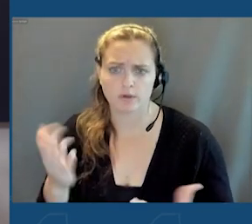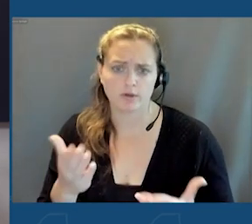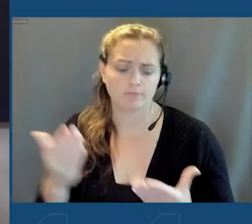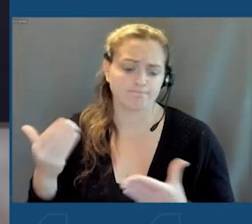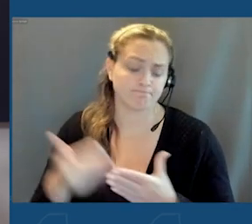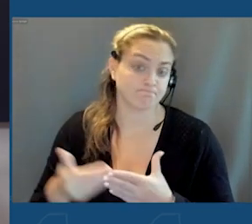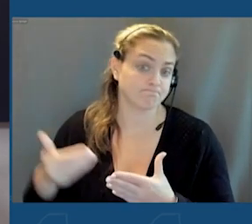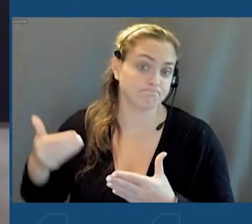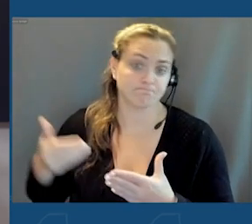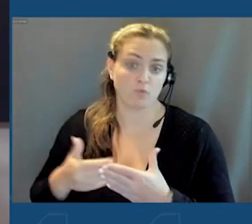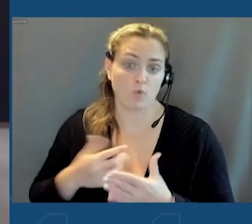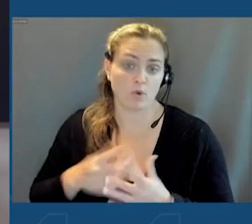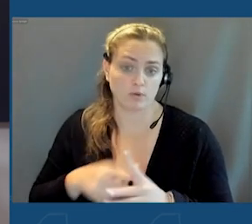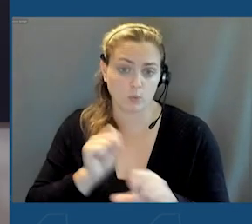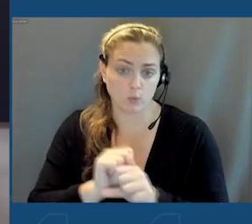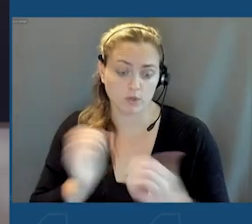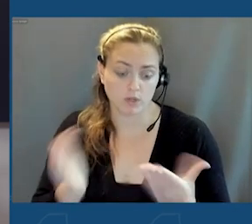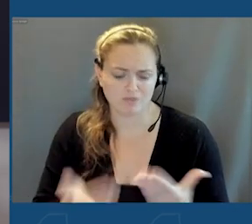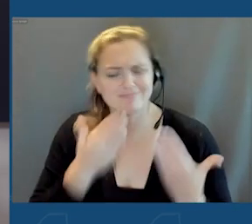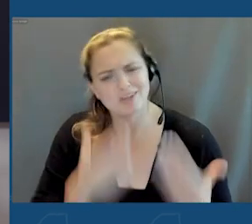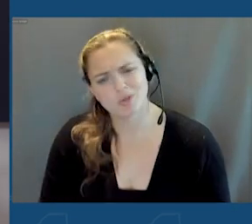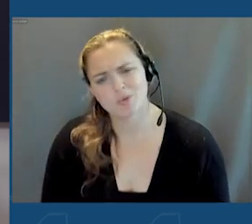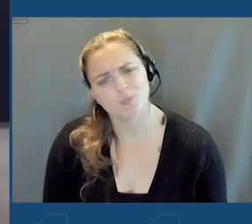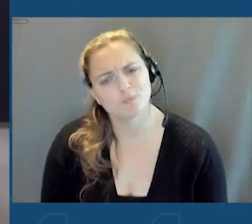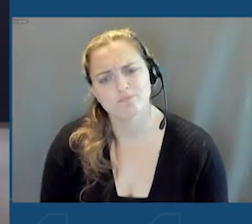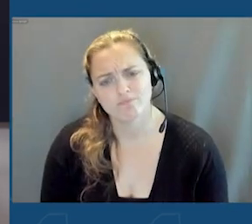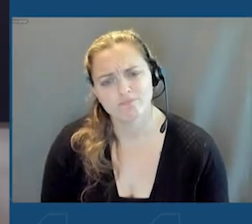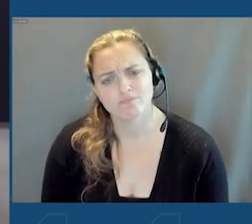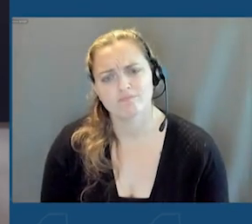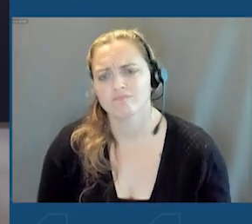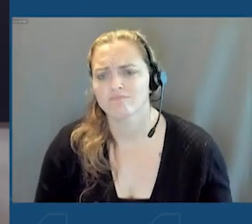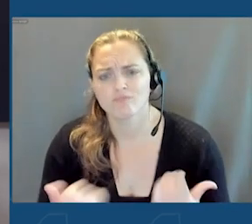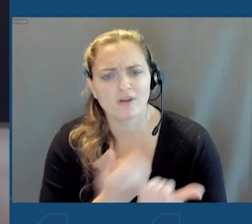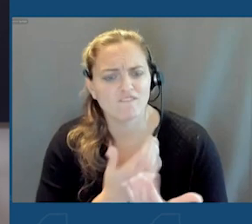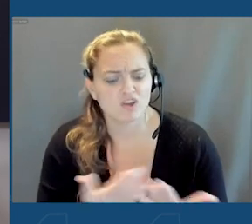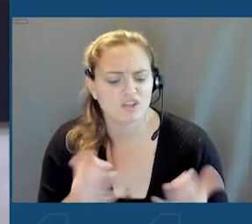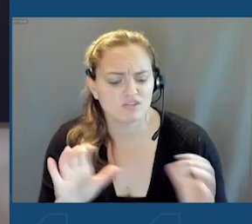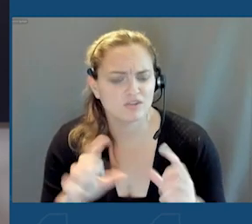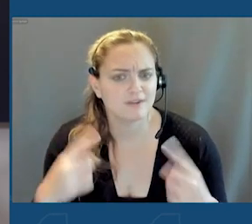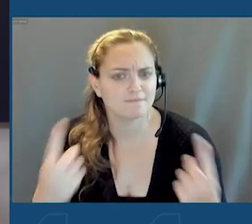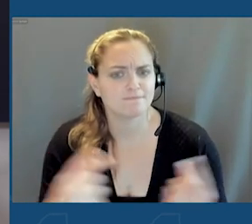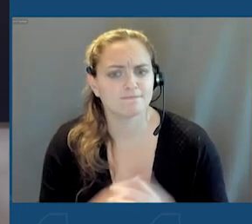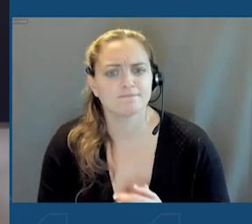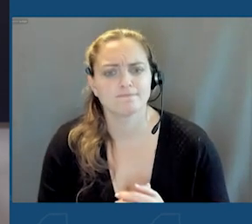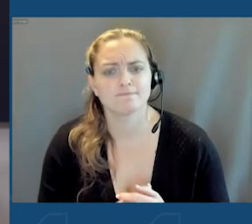well. Thank you for everything that you have done.